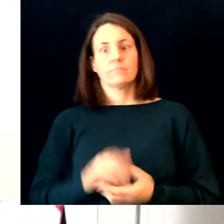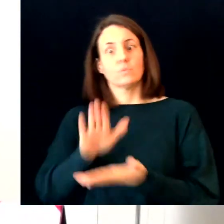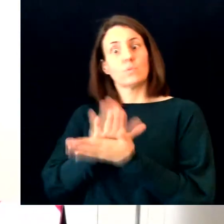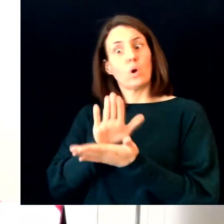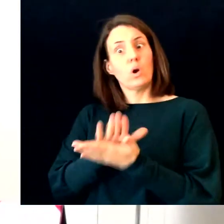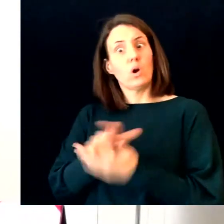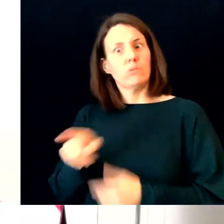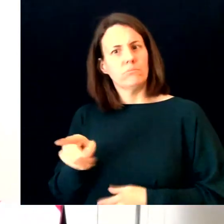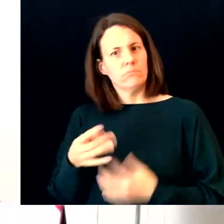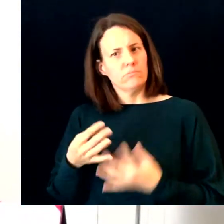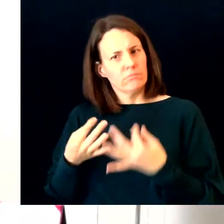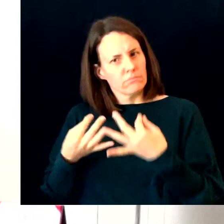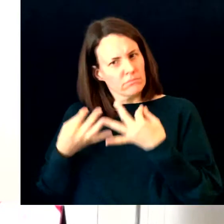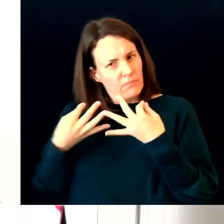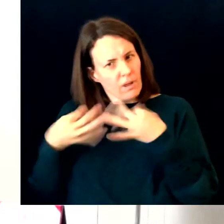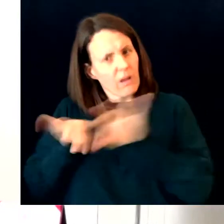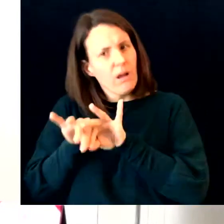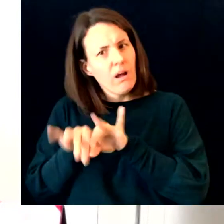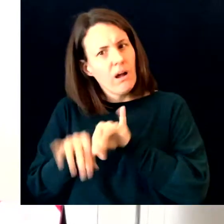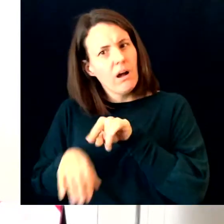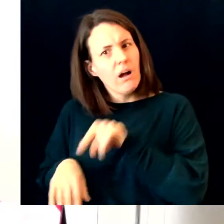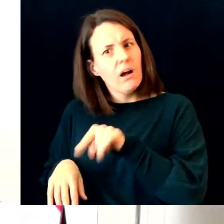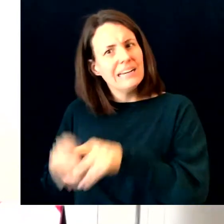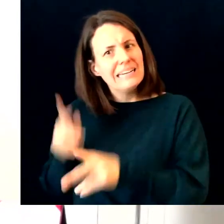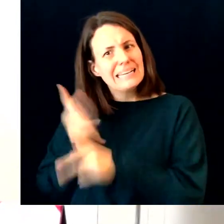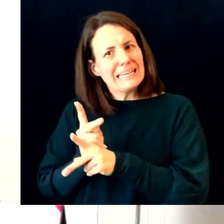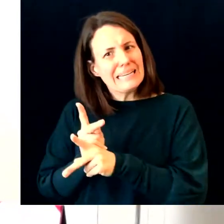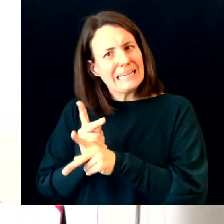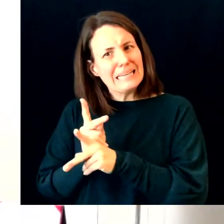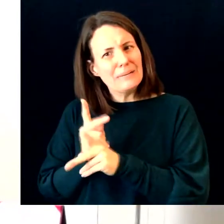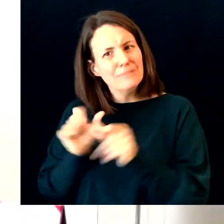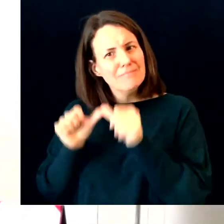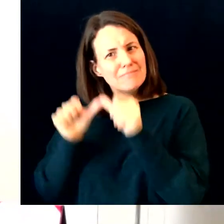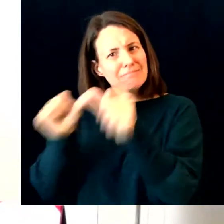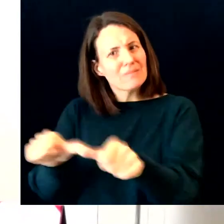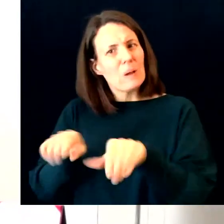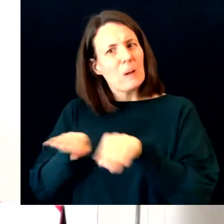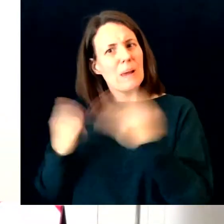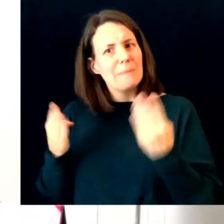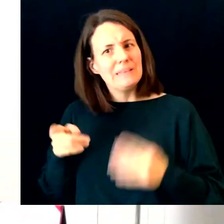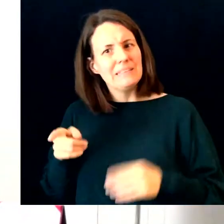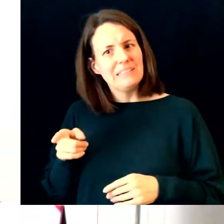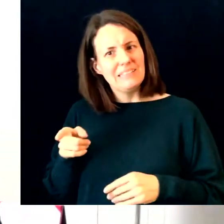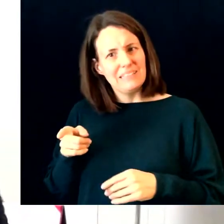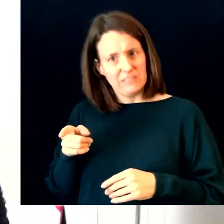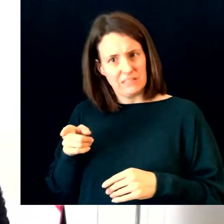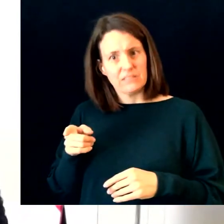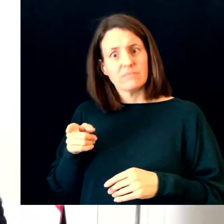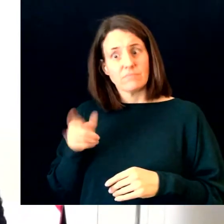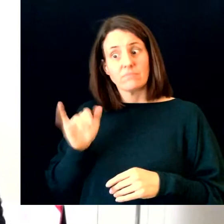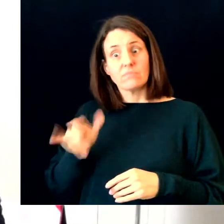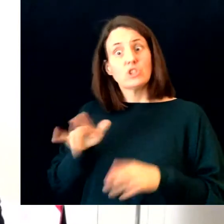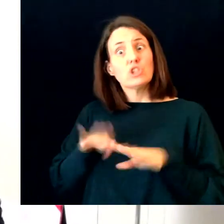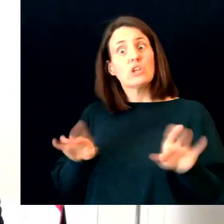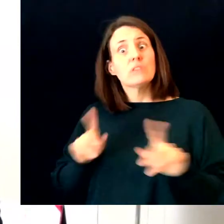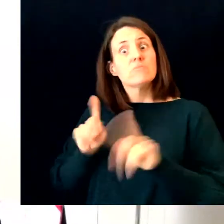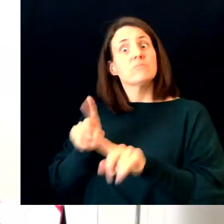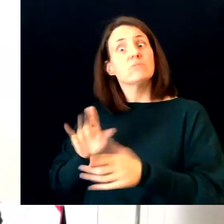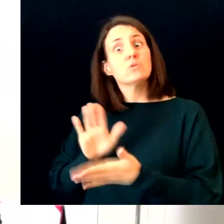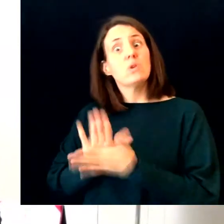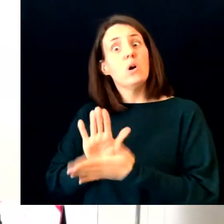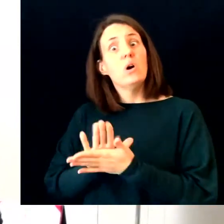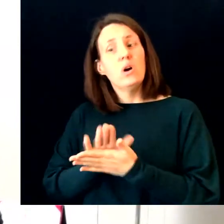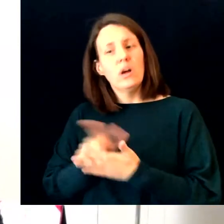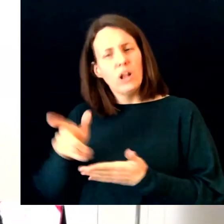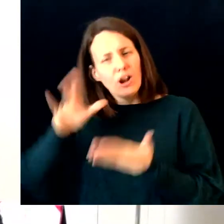a very, very important environment for children to continue to develop life skills that are going to be very important. It